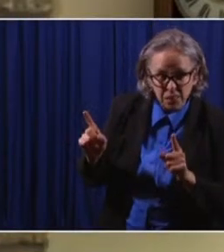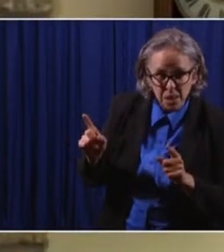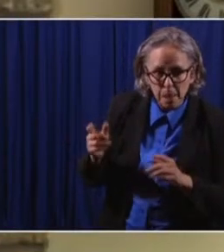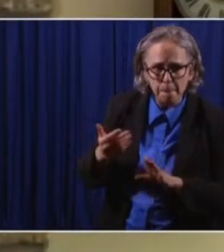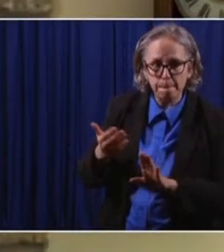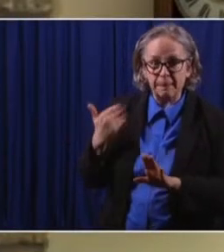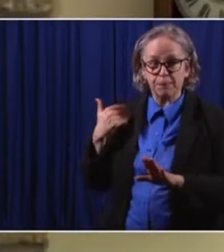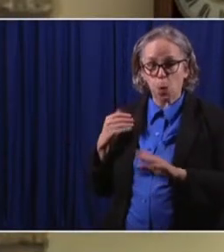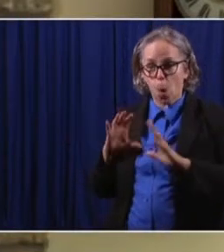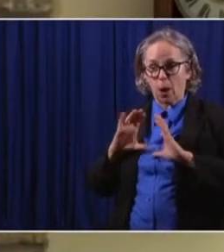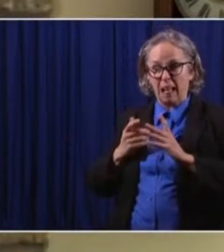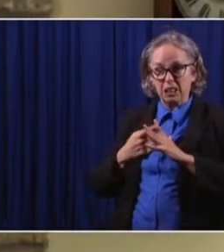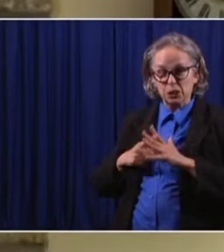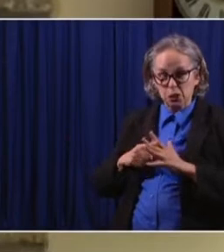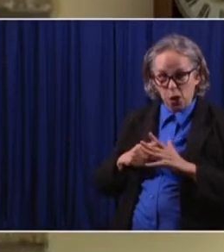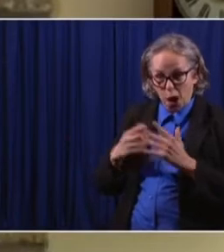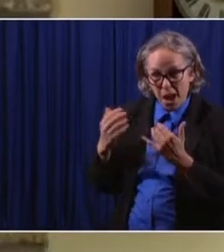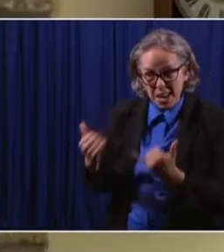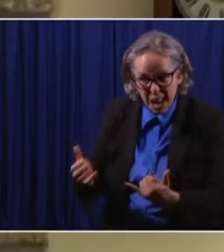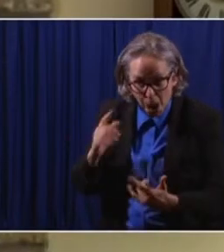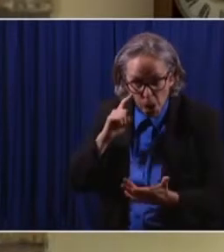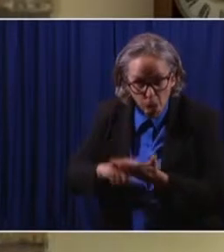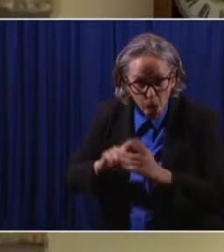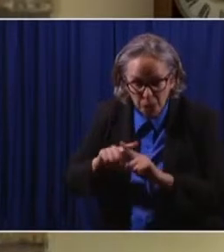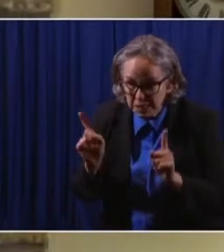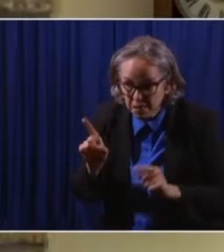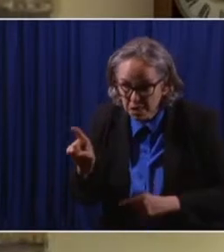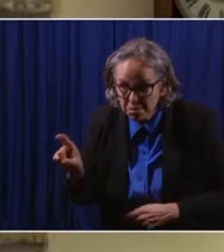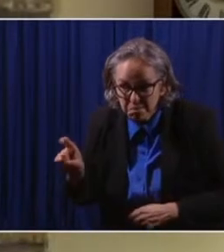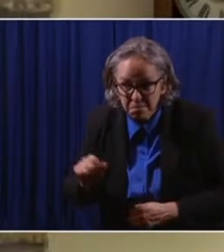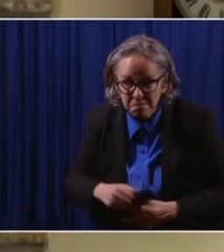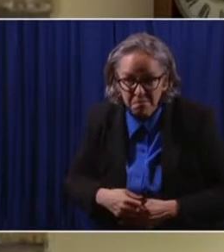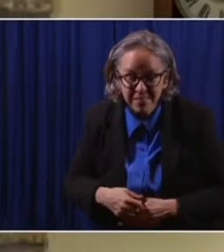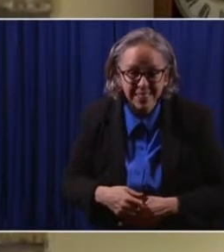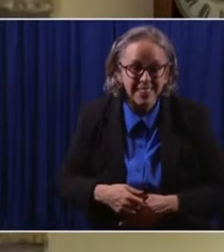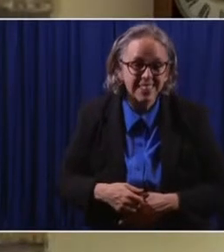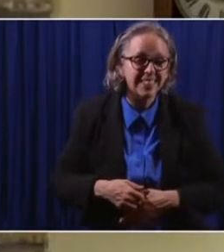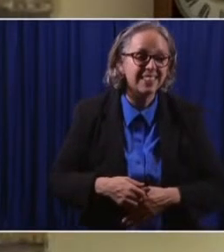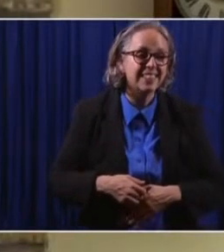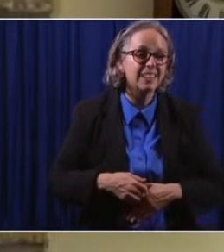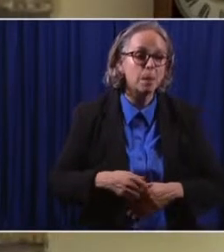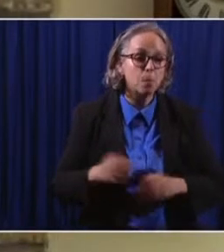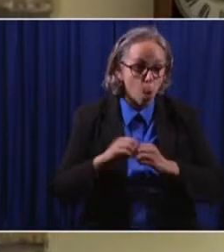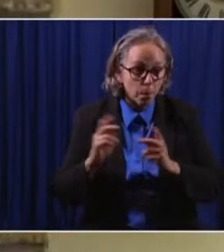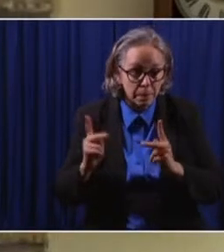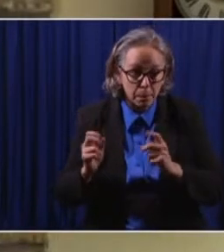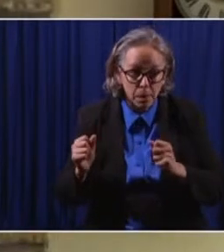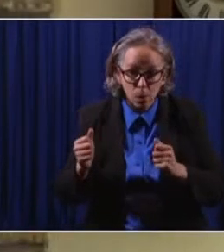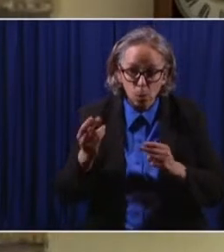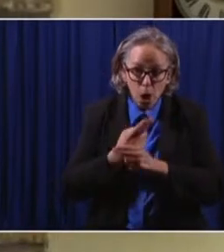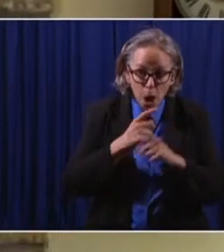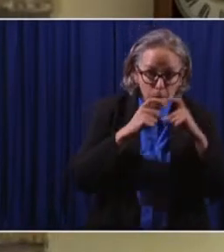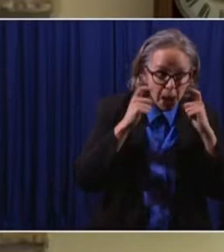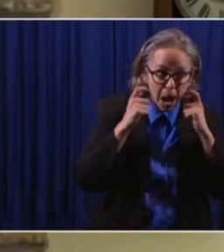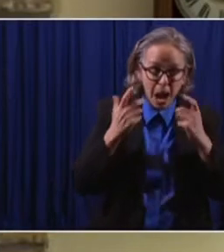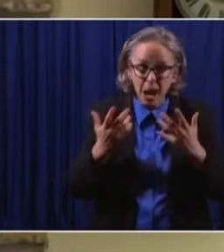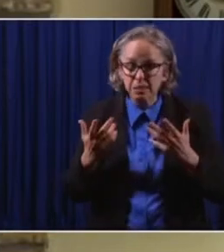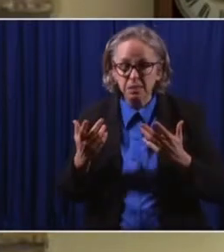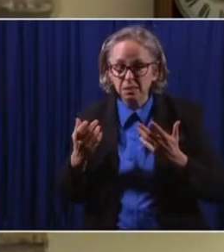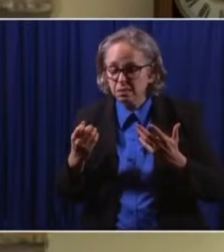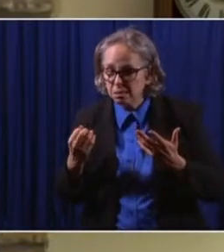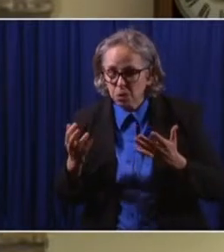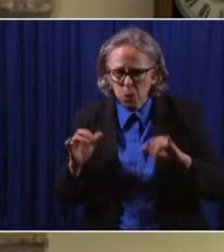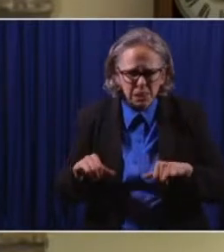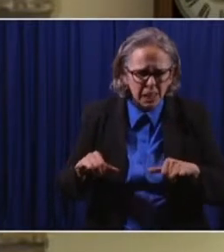day and now? I mean, are more people wearing masks? Same? Any kind of difference